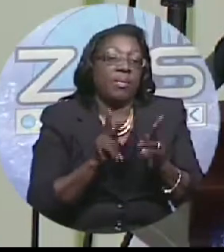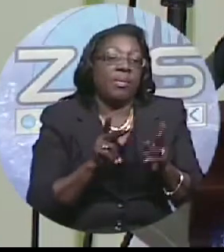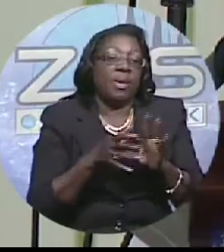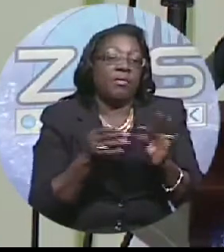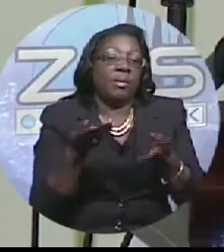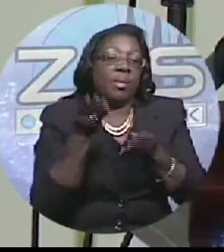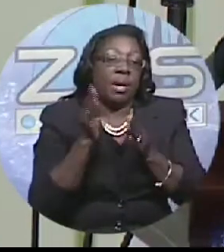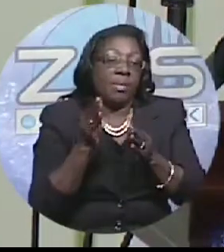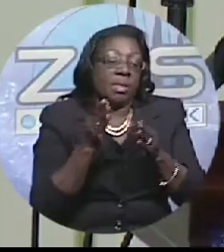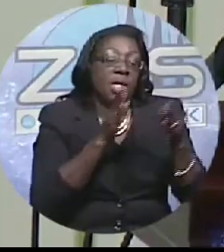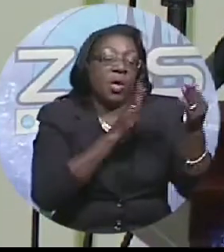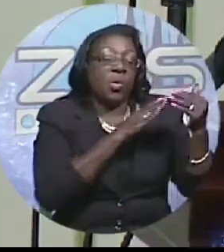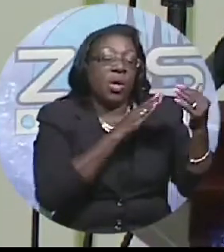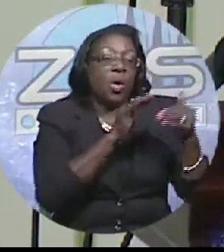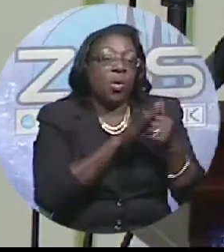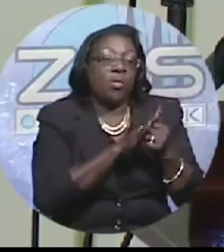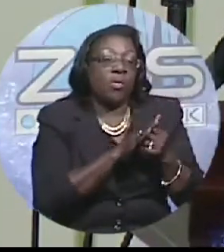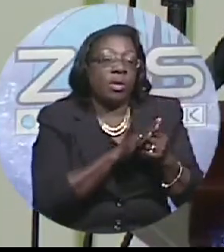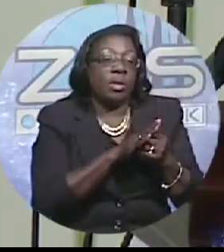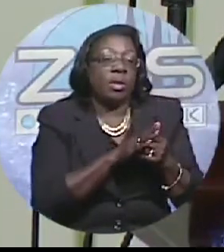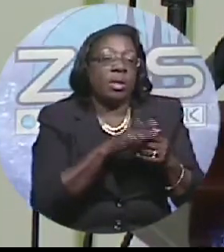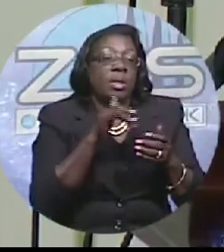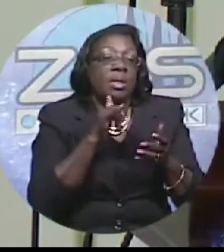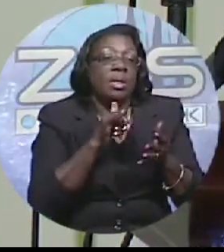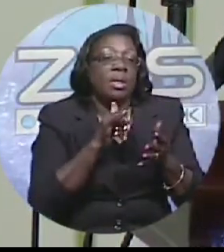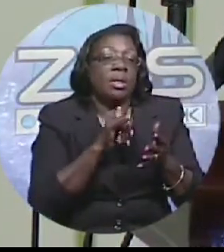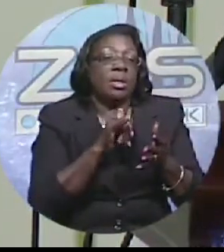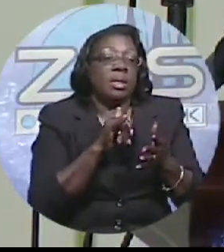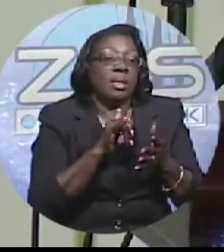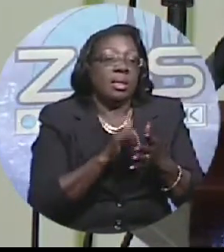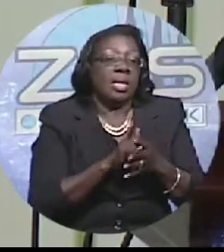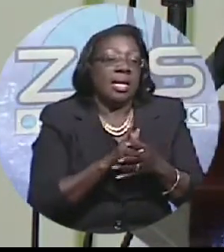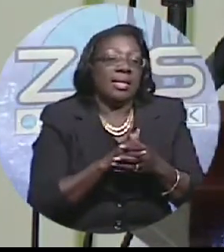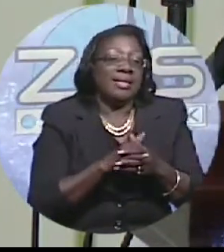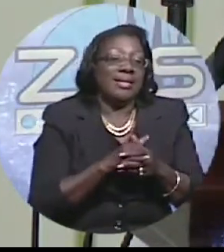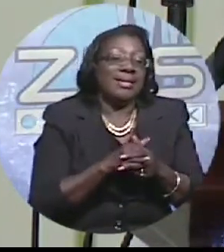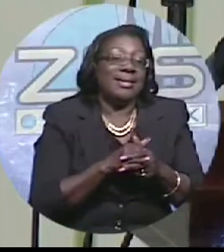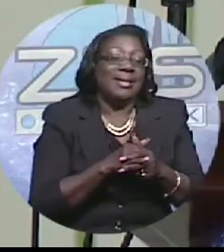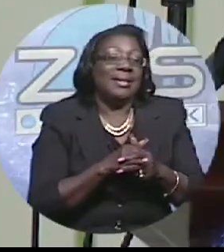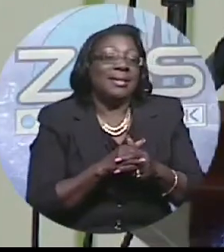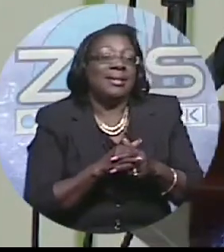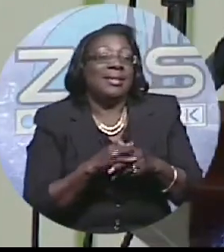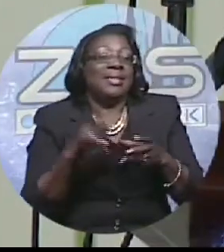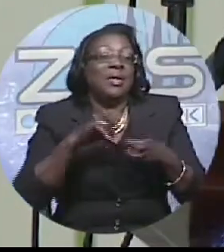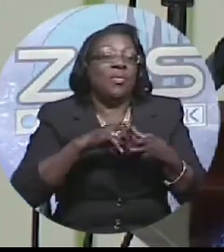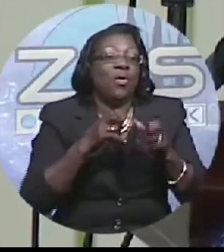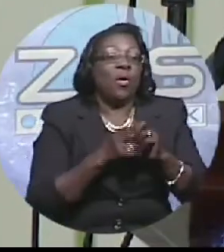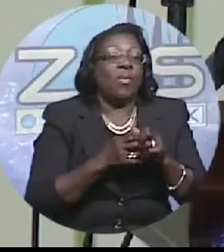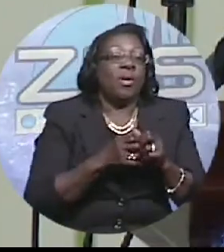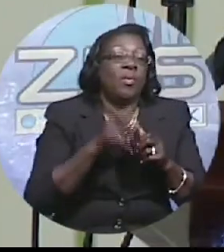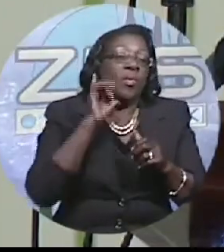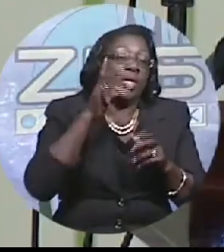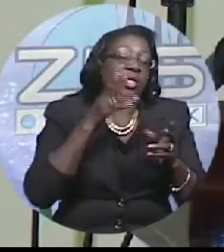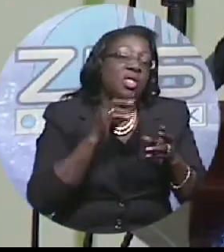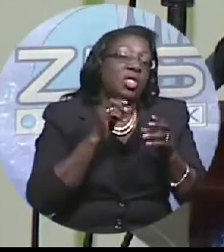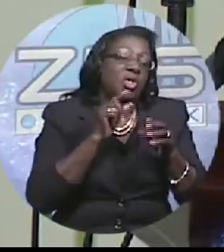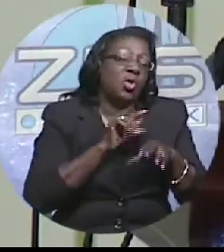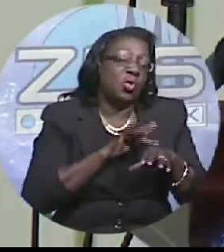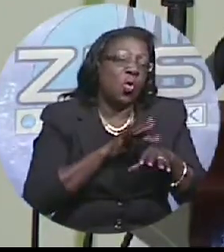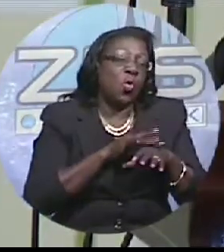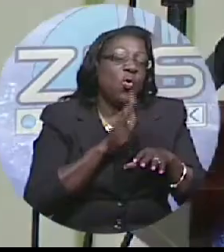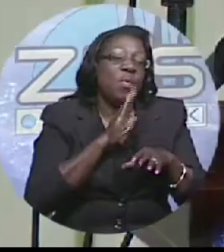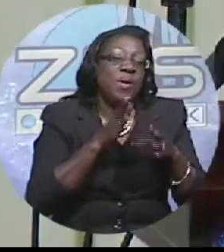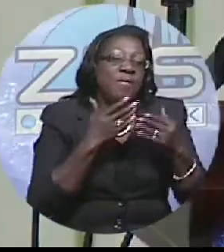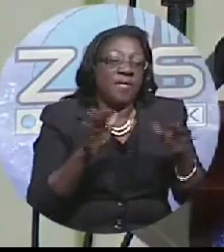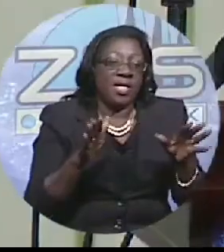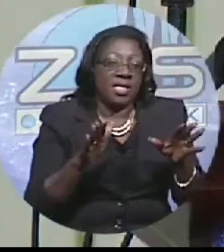We're hopeful that the storm to our west, and I'm not talking about Erica, will soon calm down, and we can